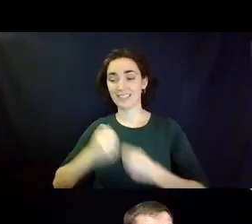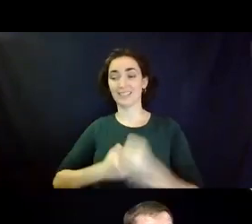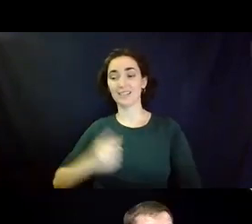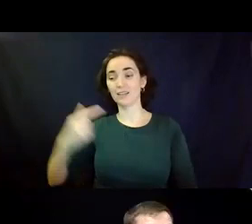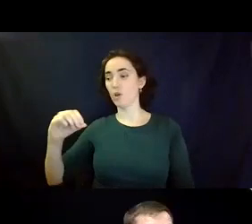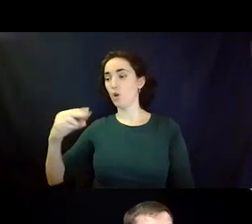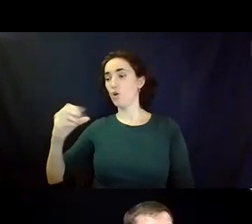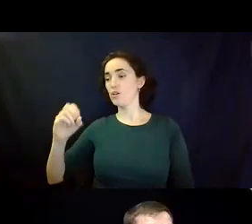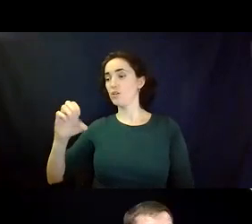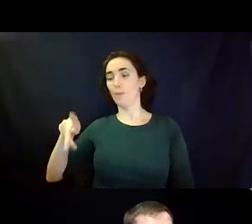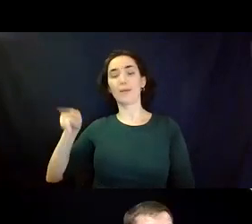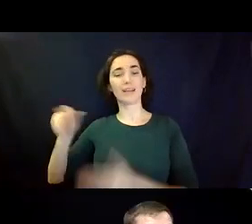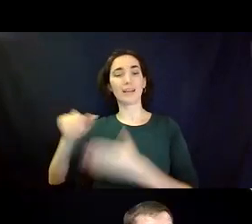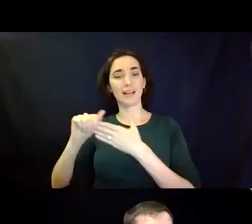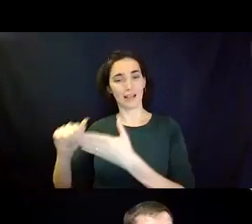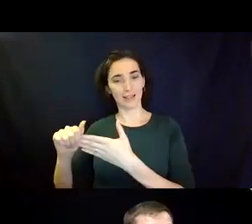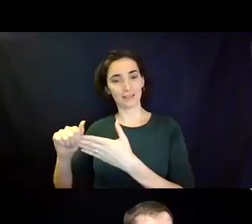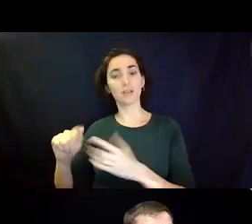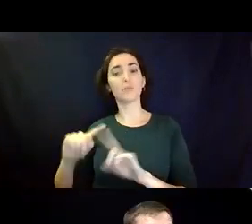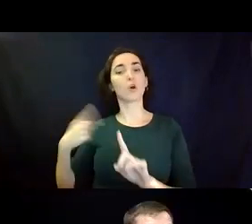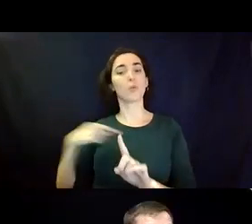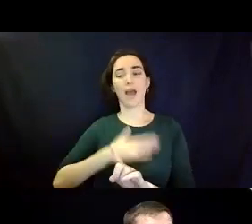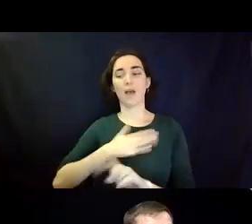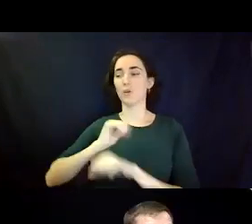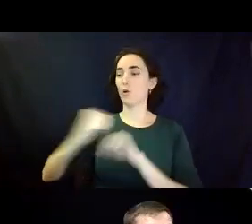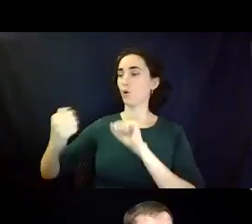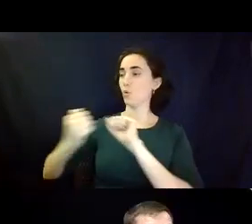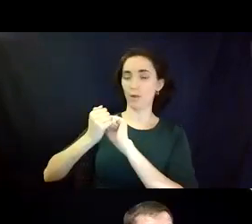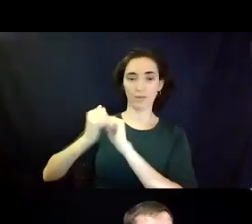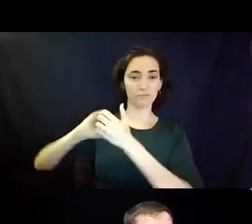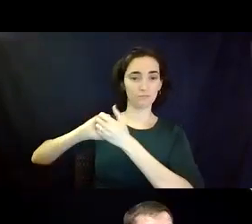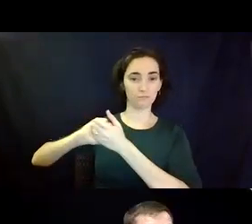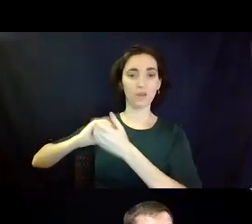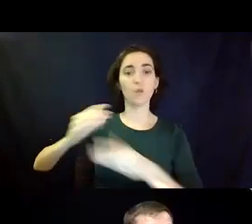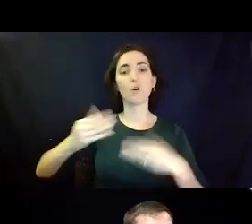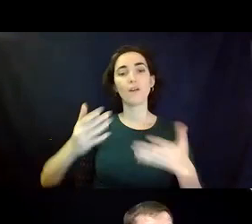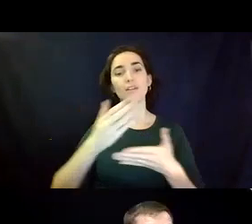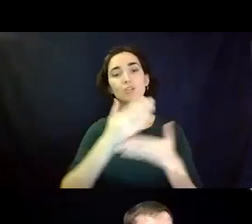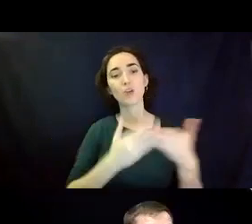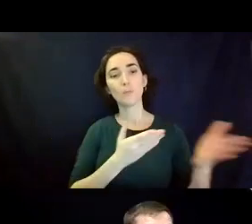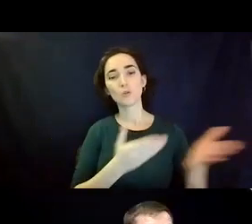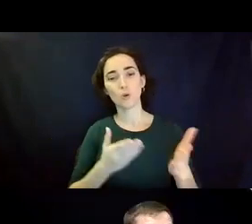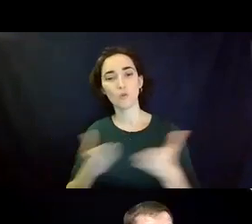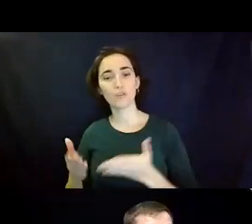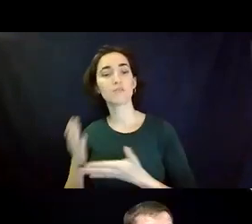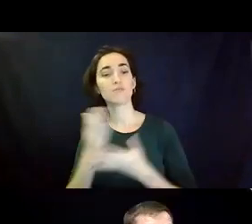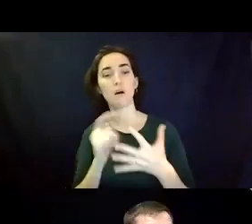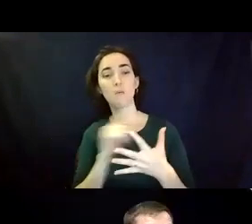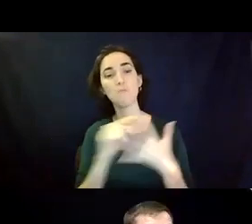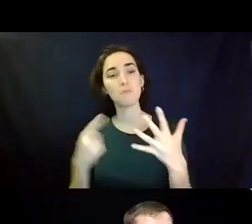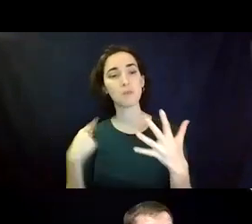lead, but we are happy to be working jointly with them to provide some of the services and some of the things that we